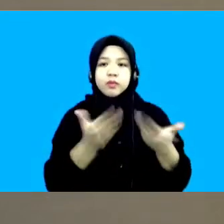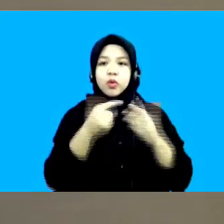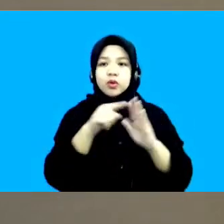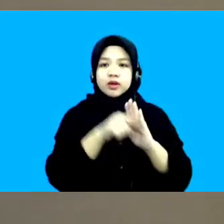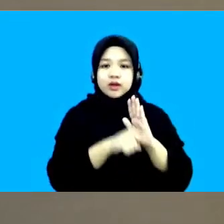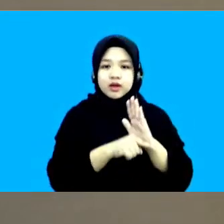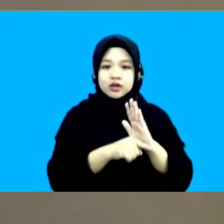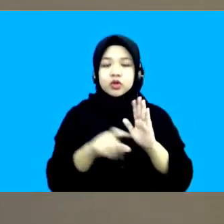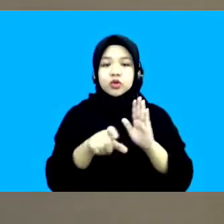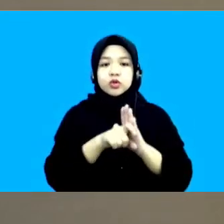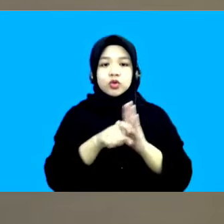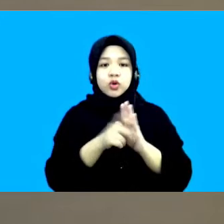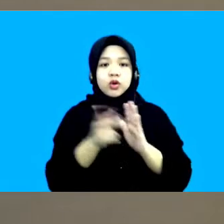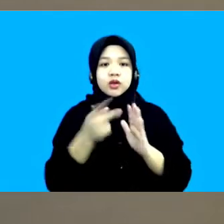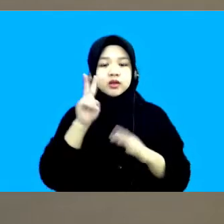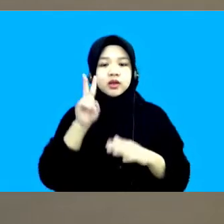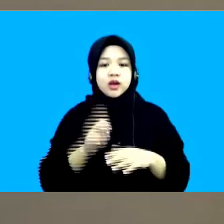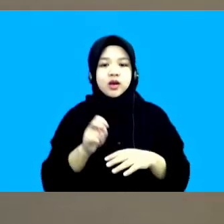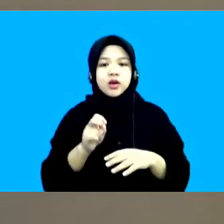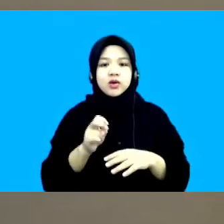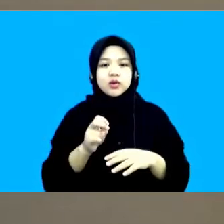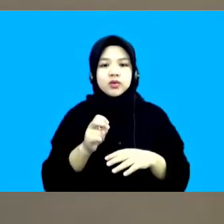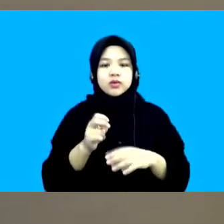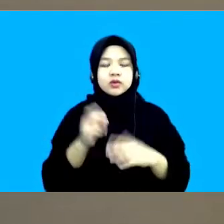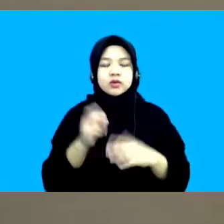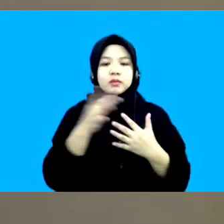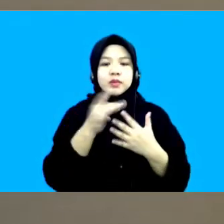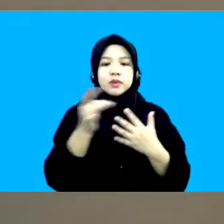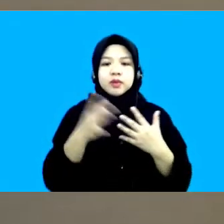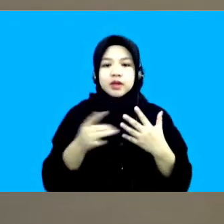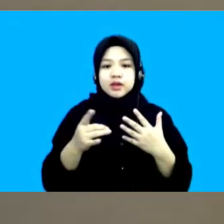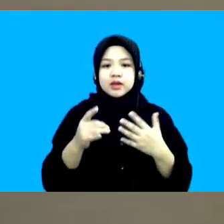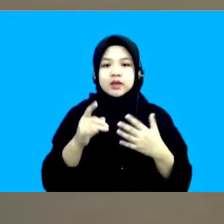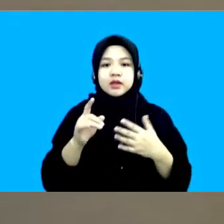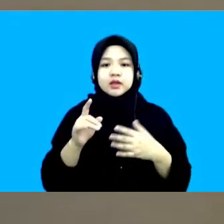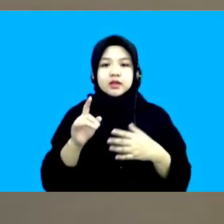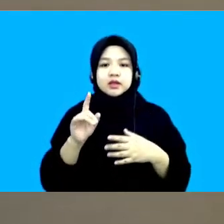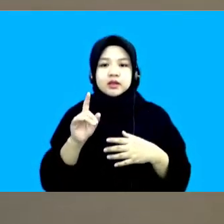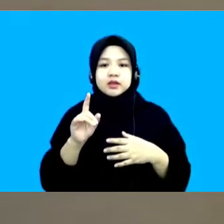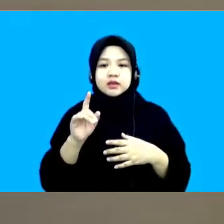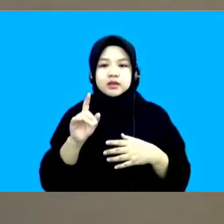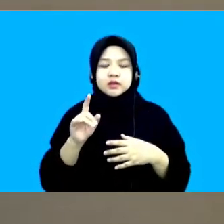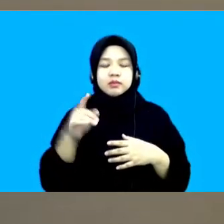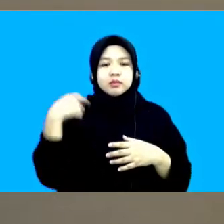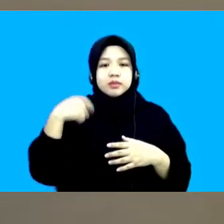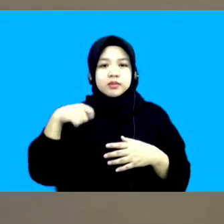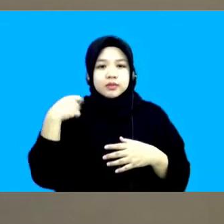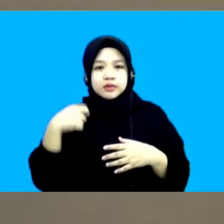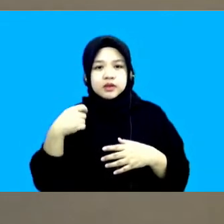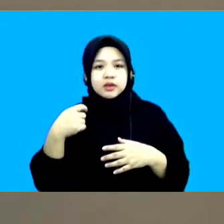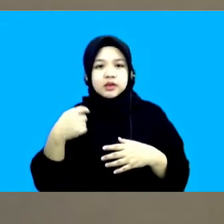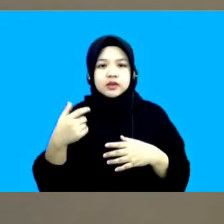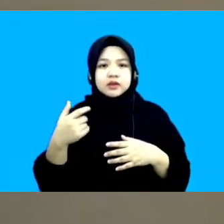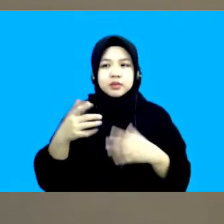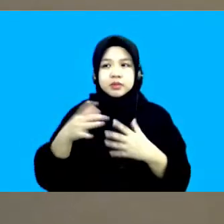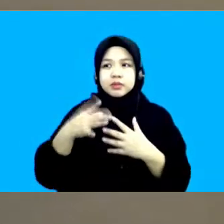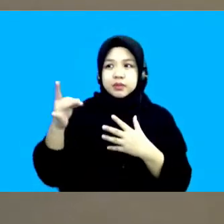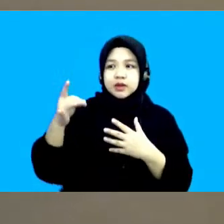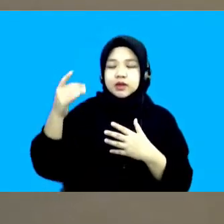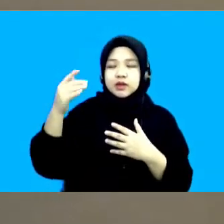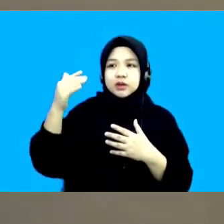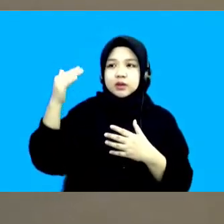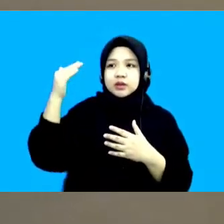together. I don't have the solution. I shouldn't have the solution. It would be imposed by other people if I had the solution.